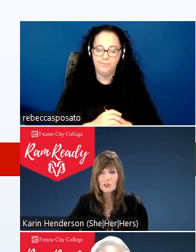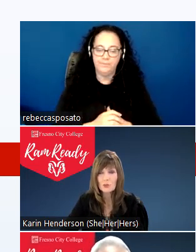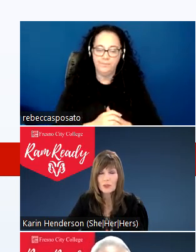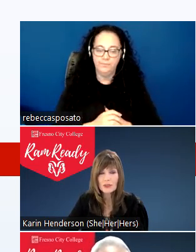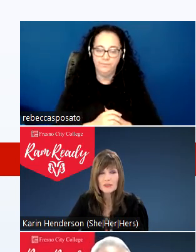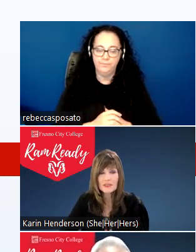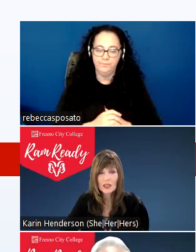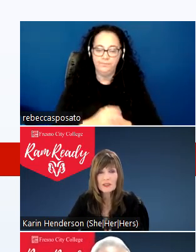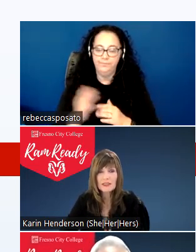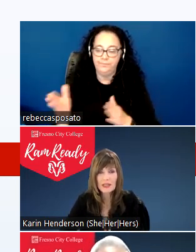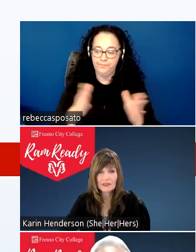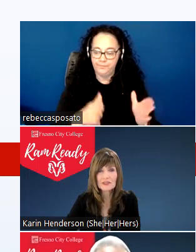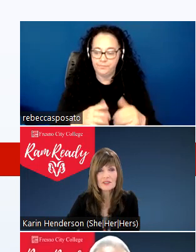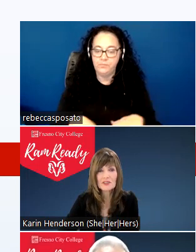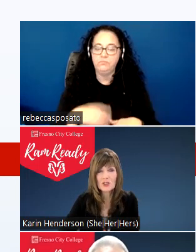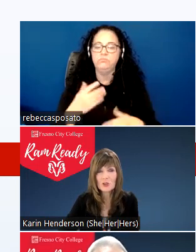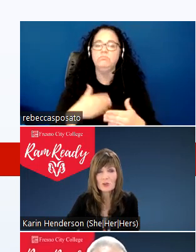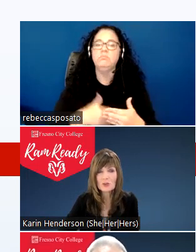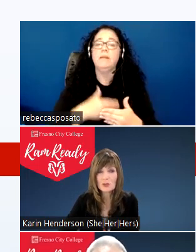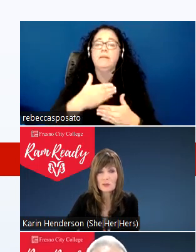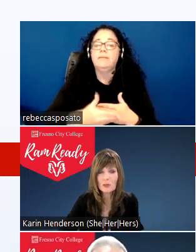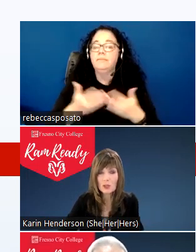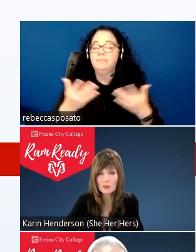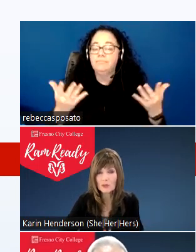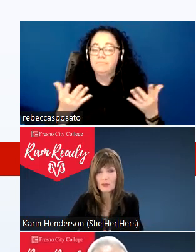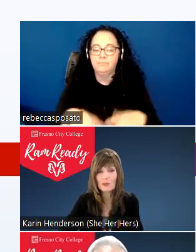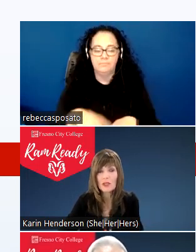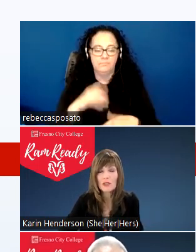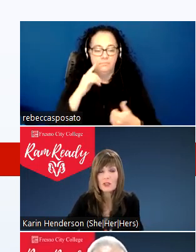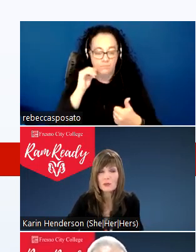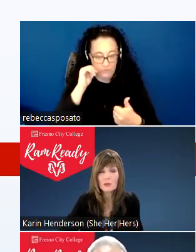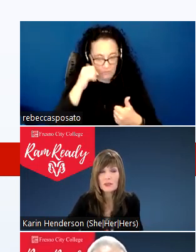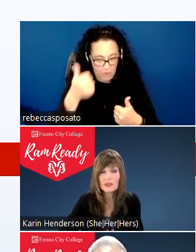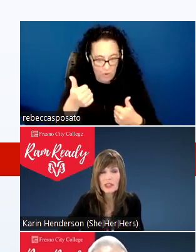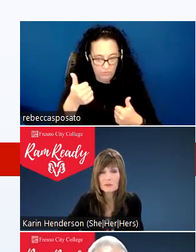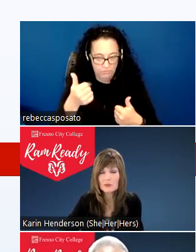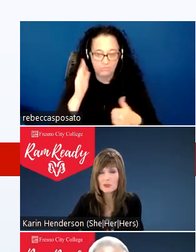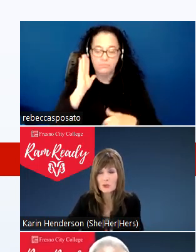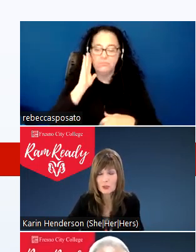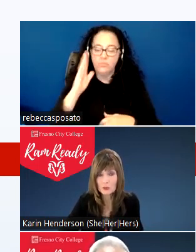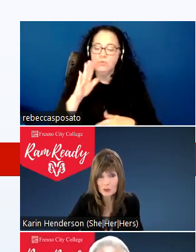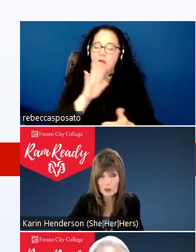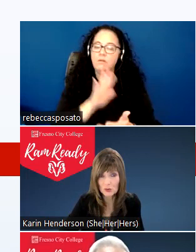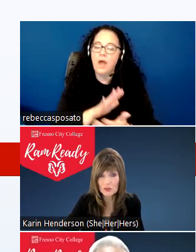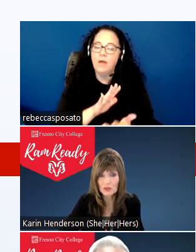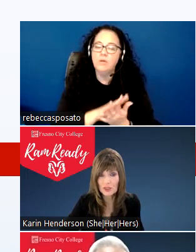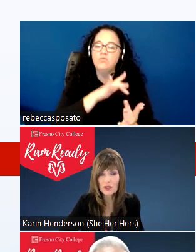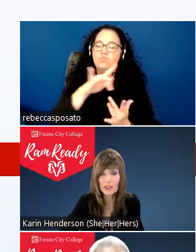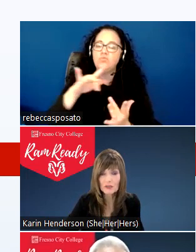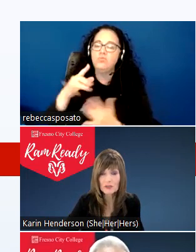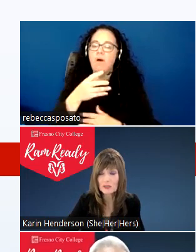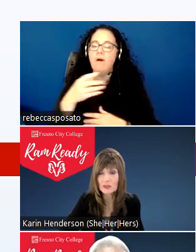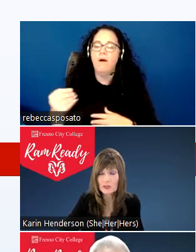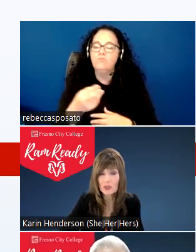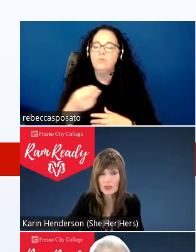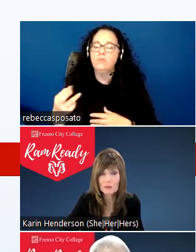And so what is coming next? So tomorrow there will be a campus tour and resource fair,